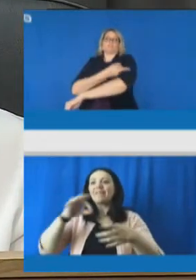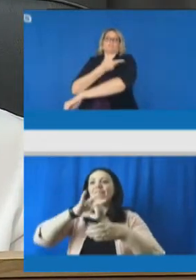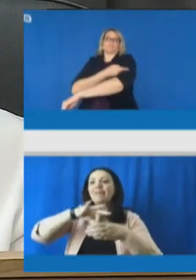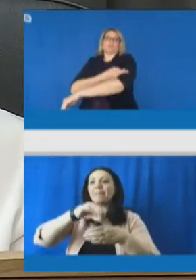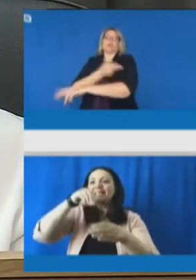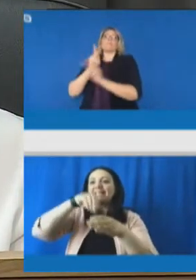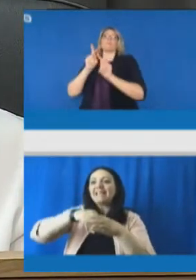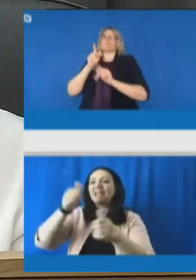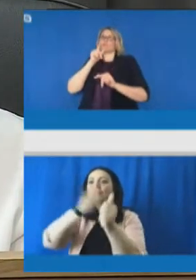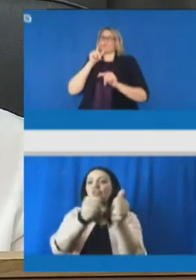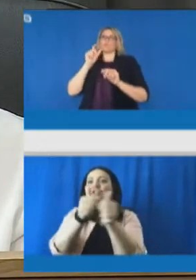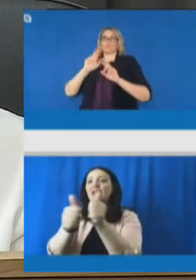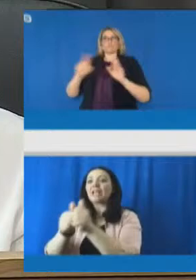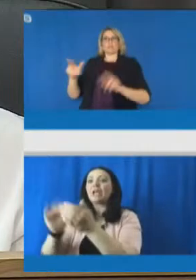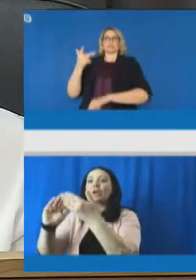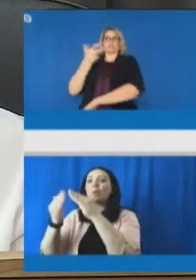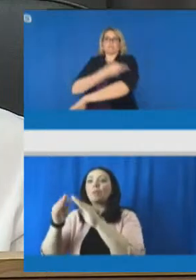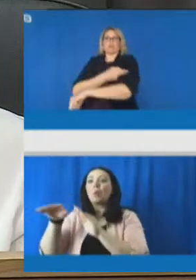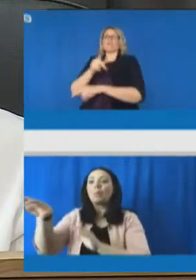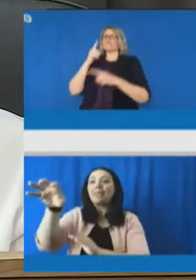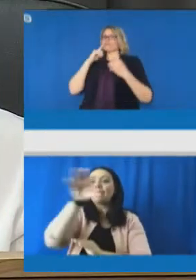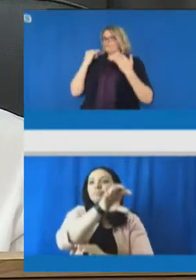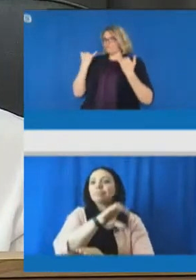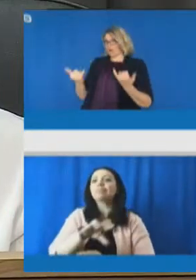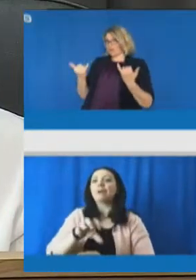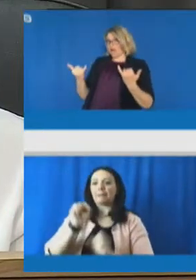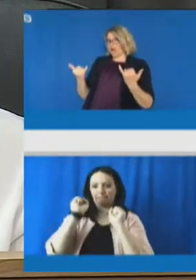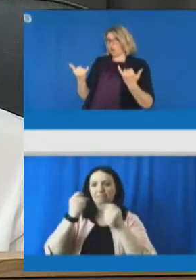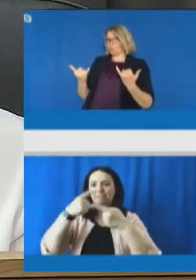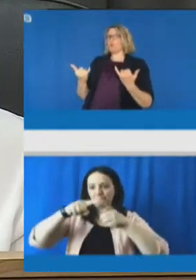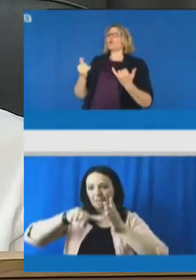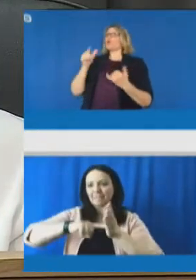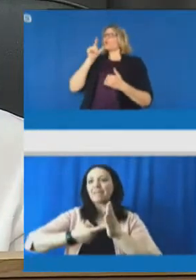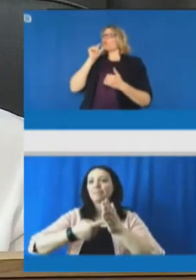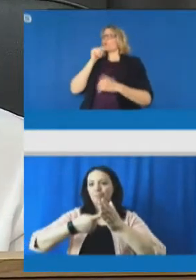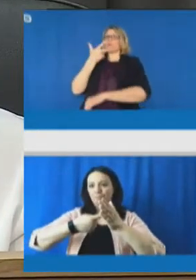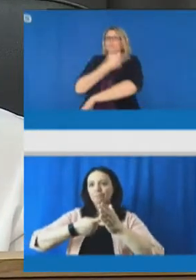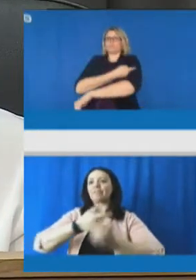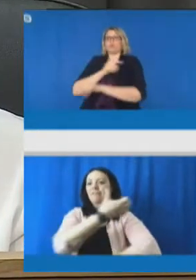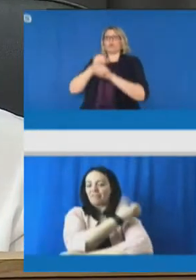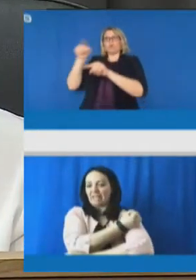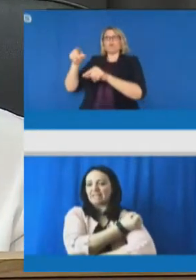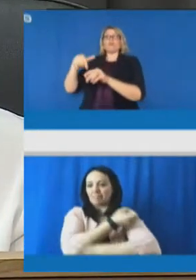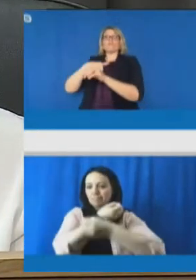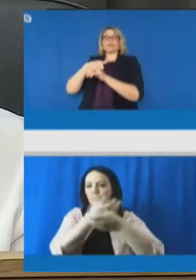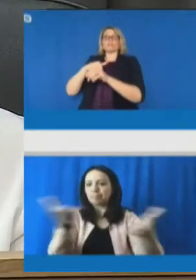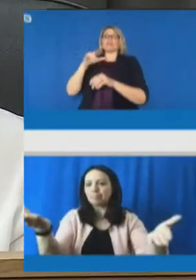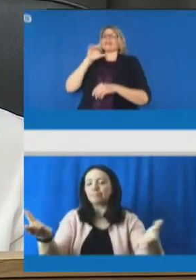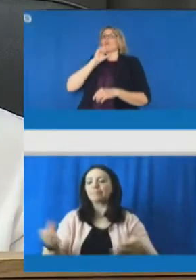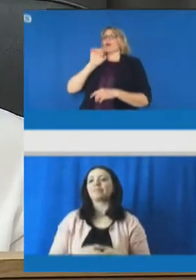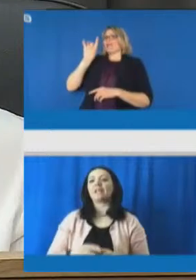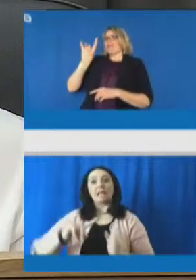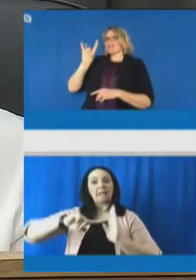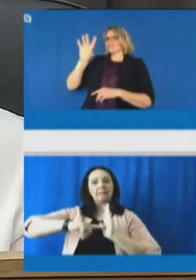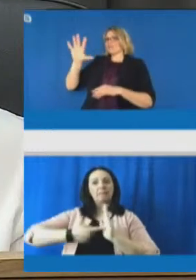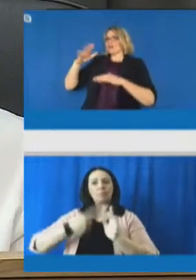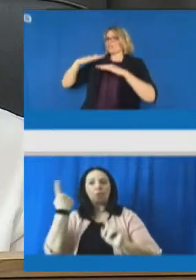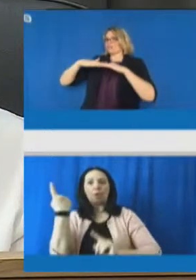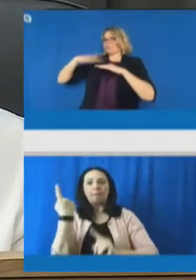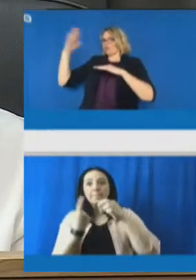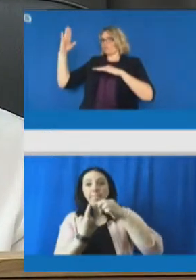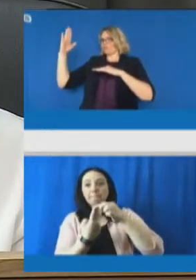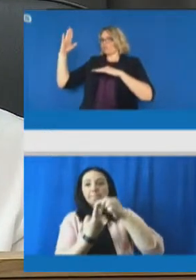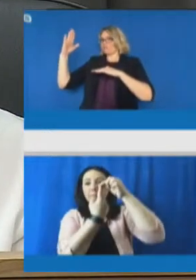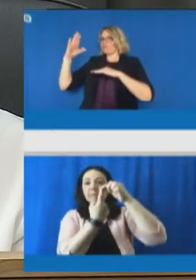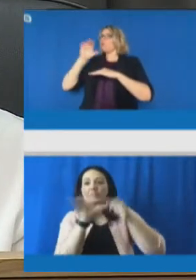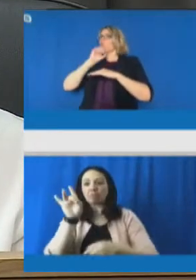appointments will not be available. Some pharmacies may have an online booking tool on their website, and you are encouraged to check